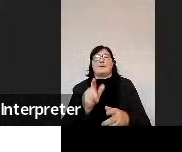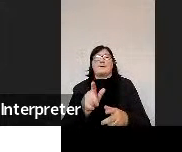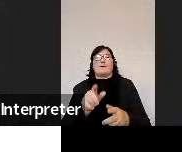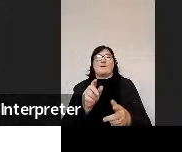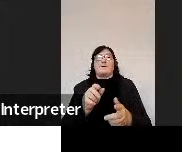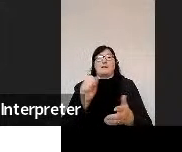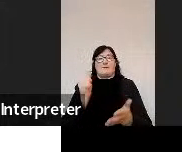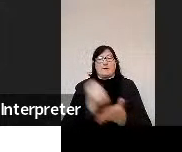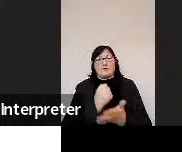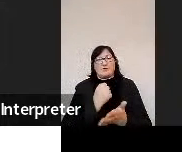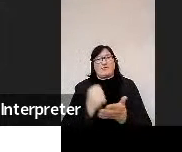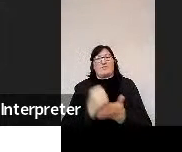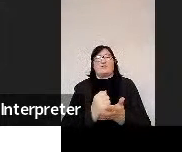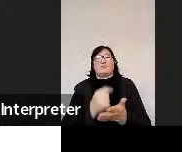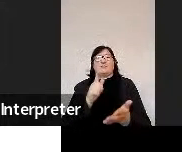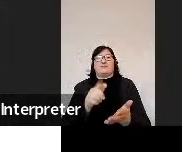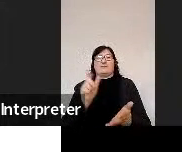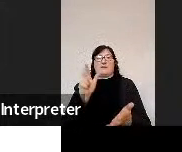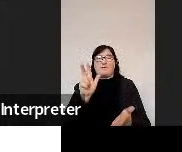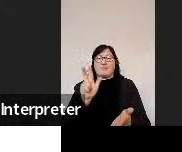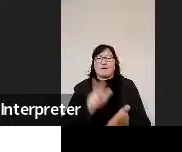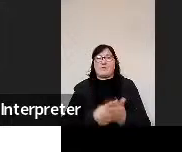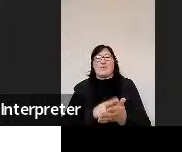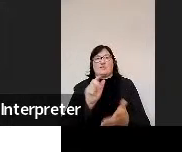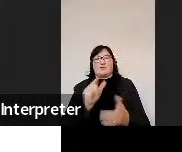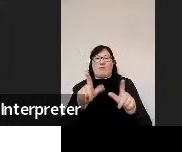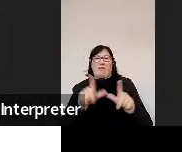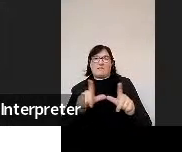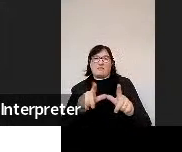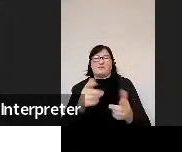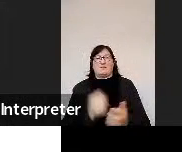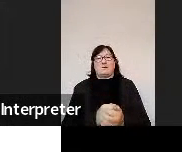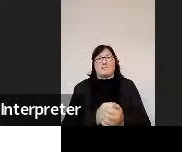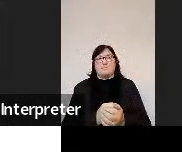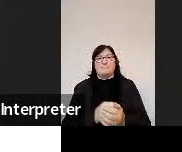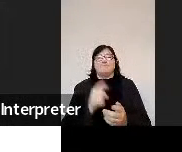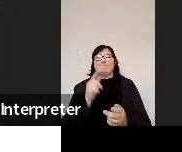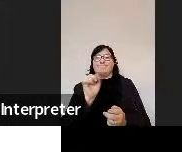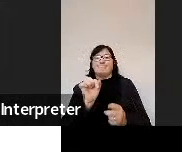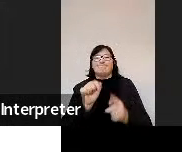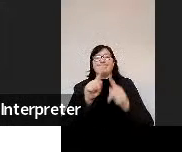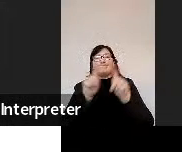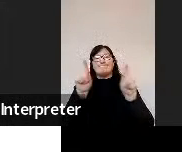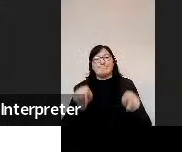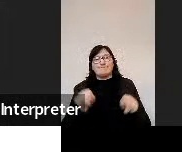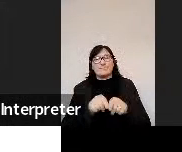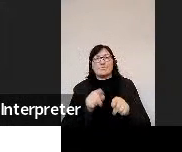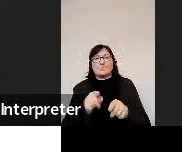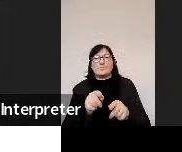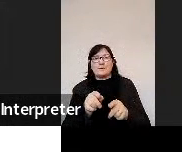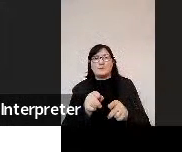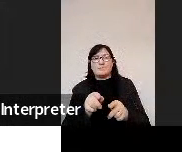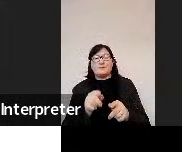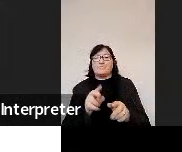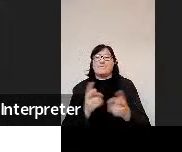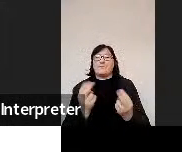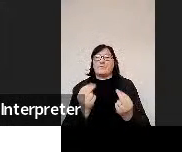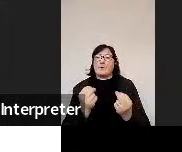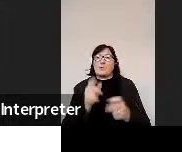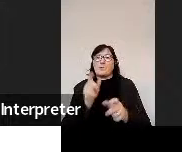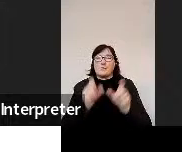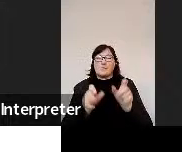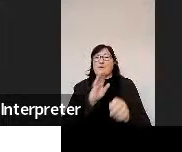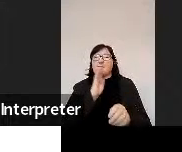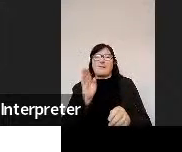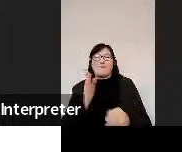first screen that you would see is the customs code selection screen. New applicants that have never registered for customs